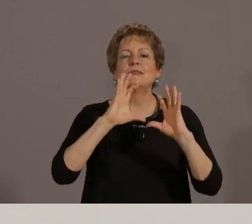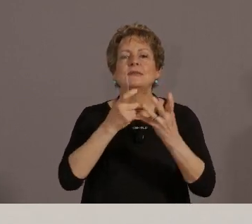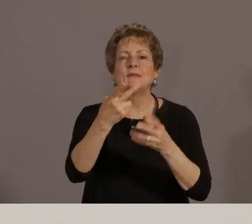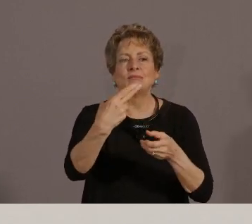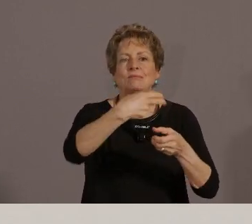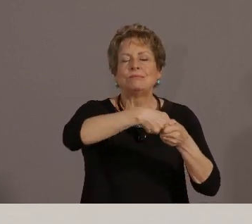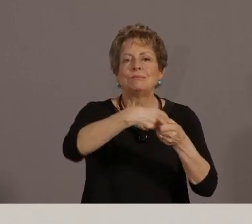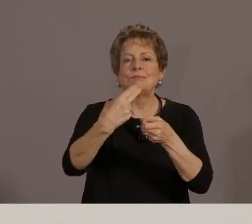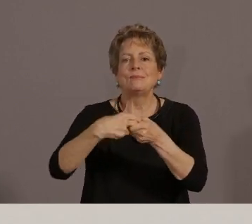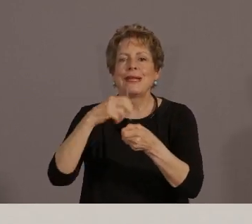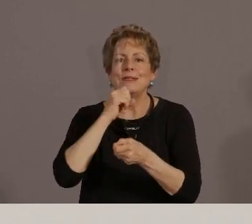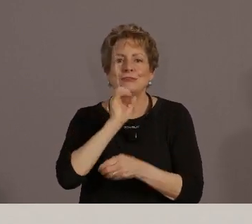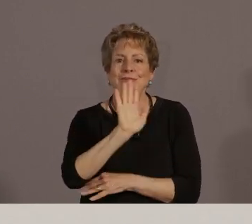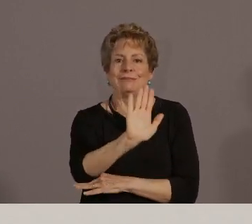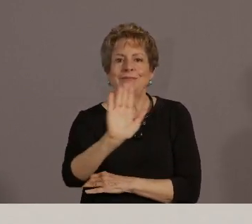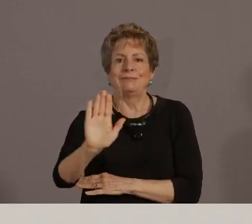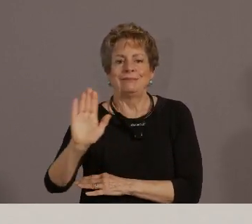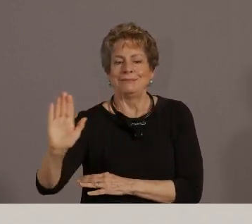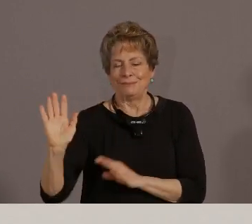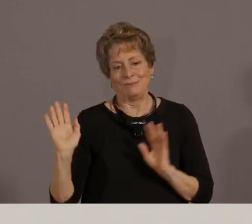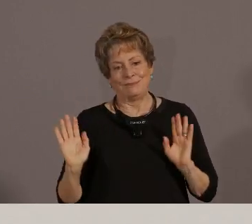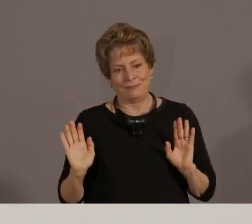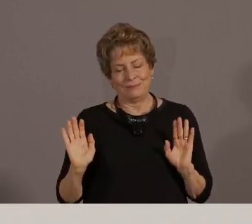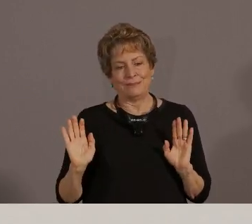the by May 1st.